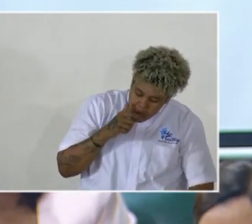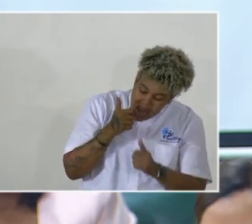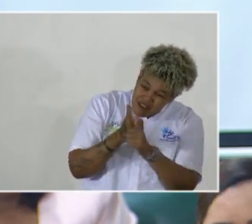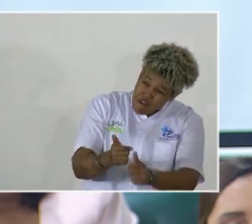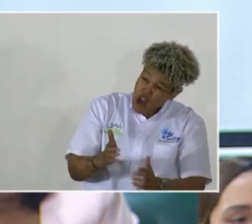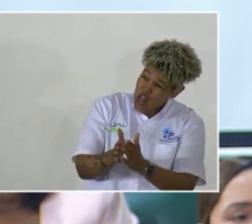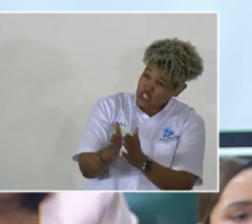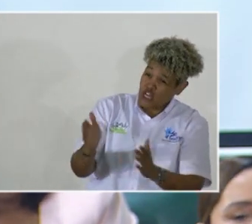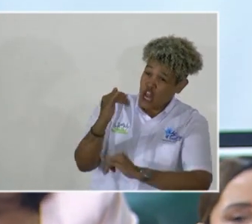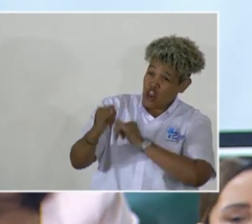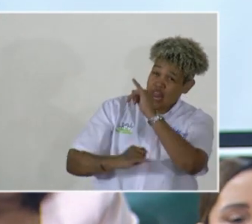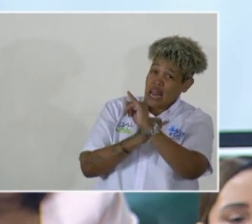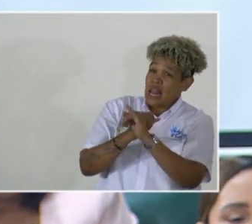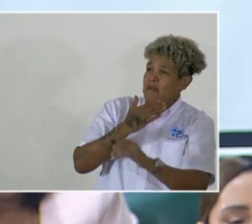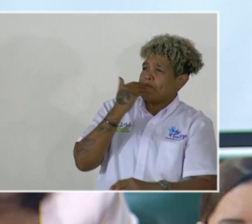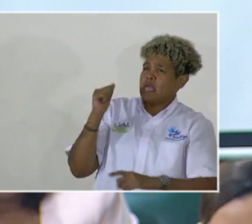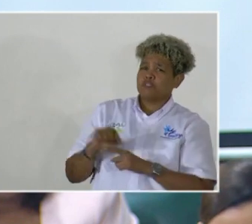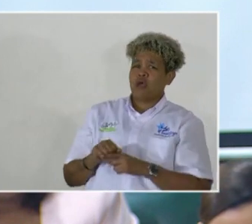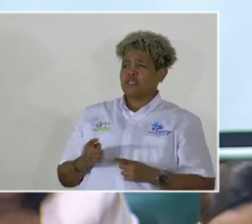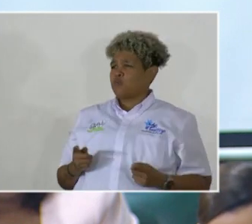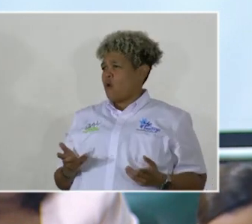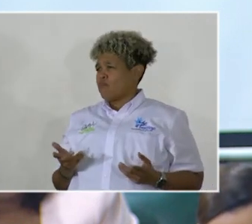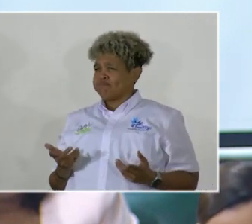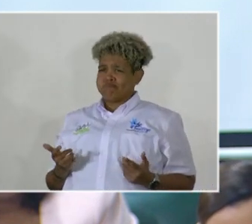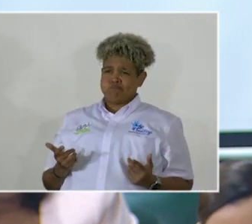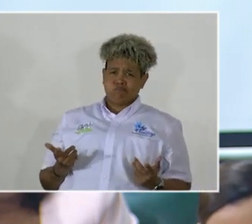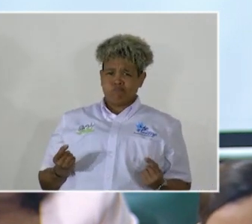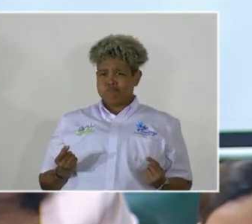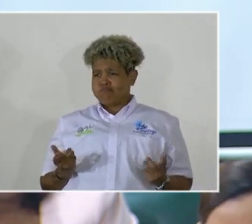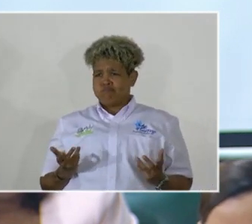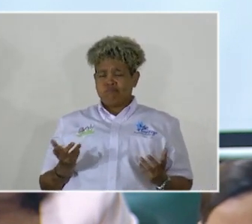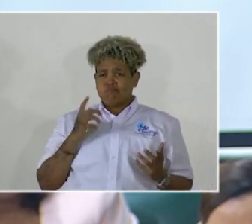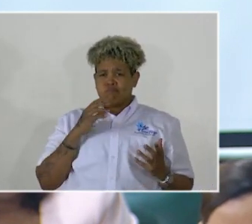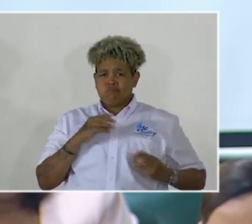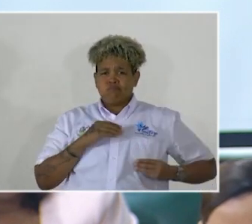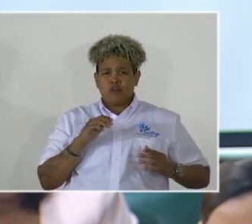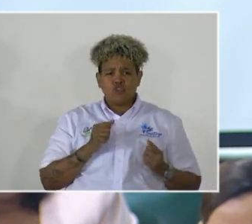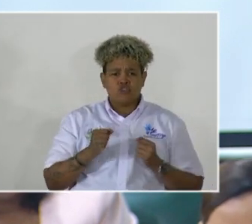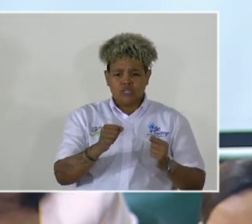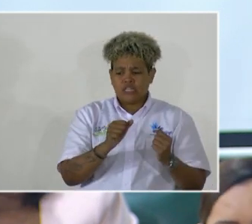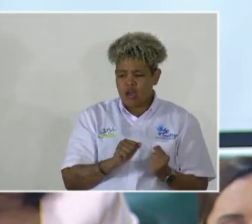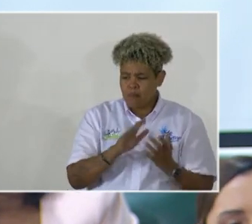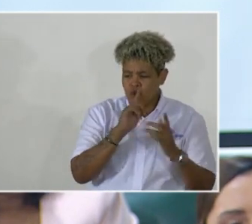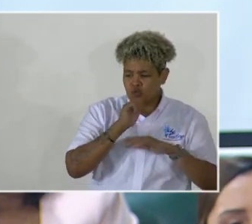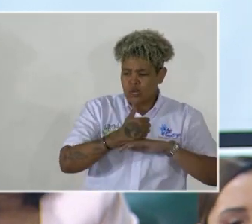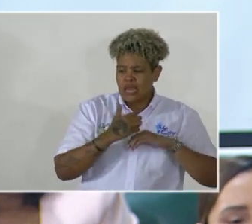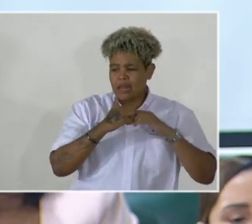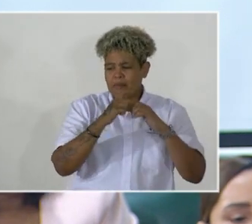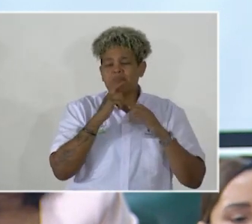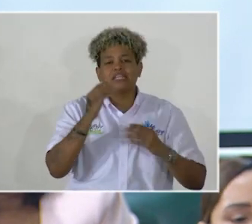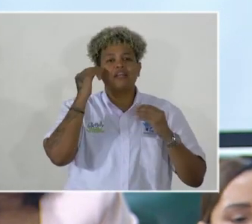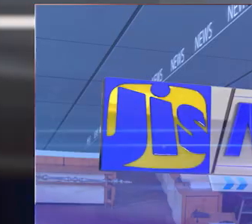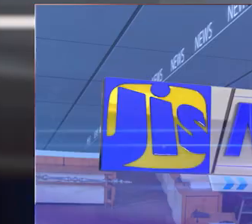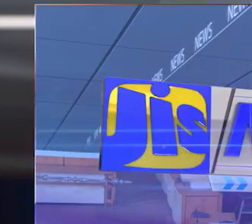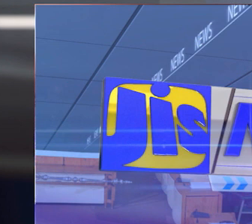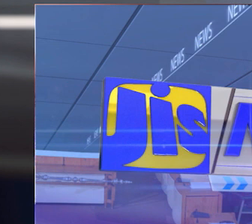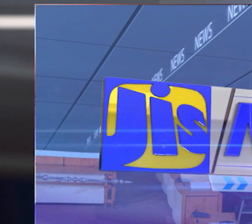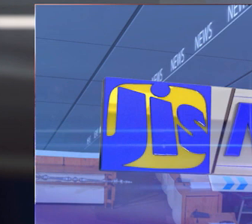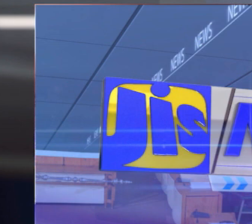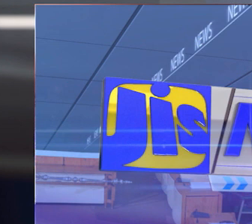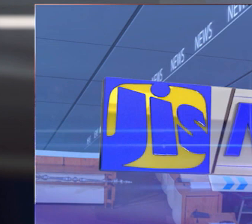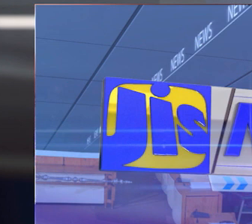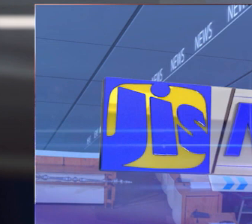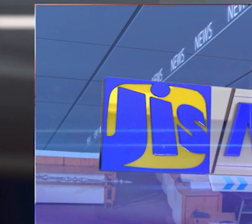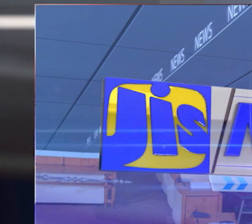general international best practices for adopting a strategic approach to the implementation of the Data Protection Act. And that's